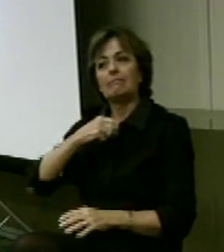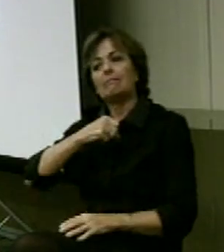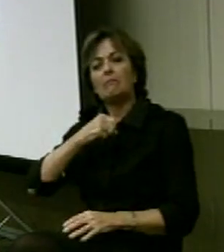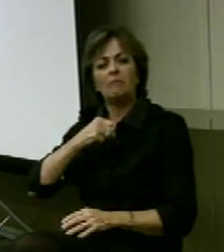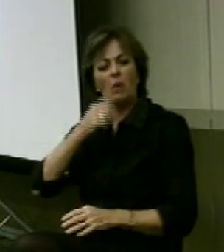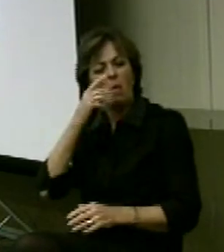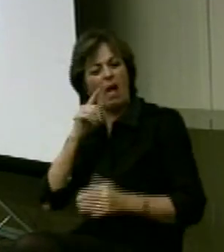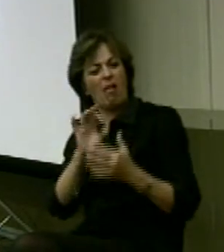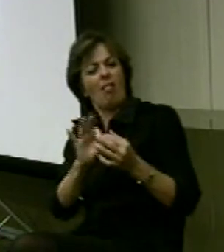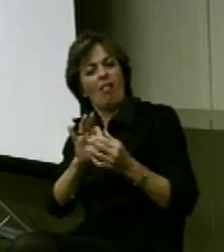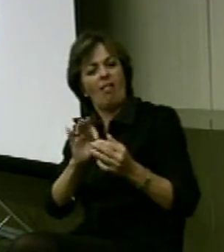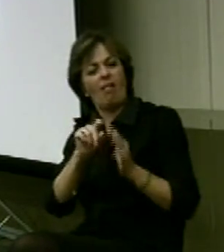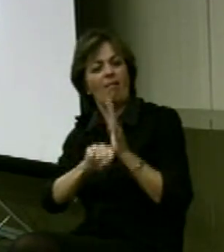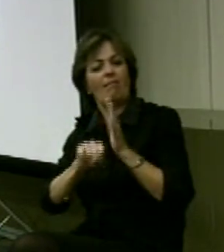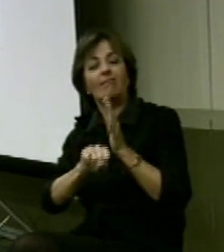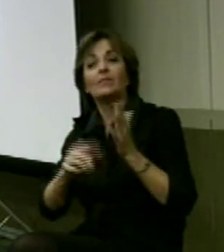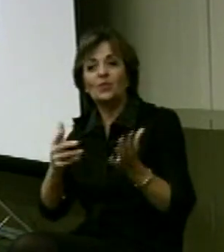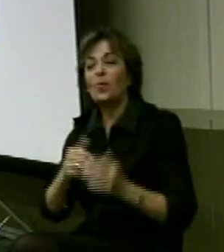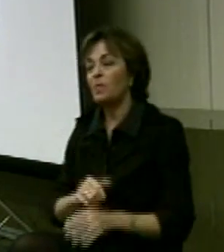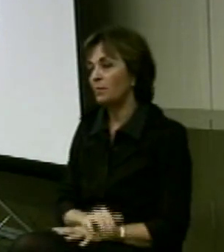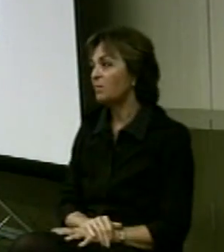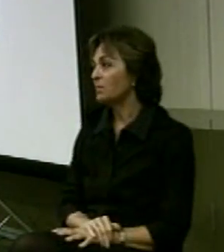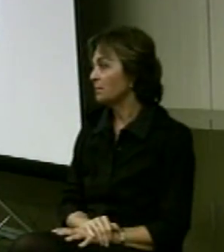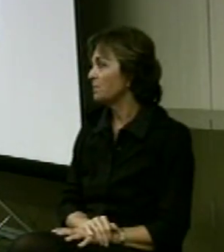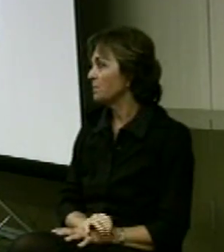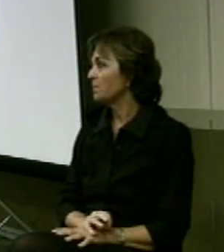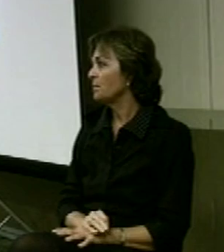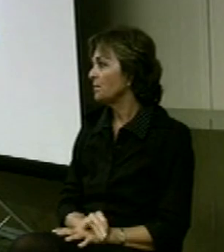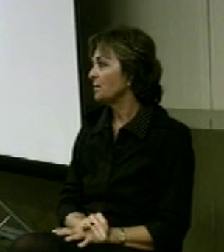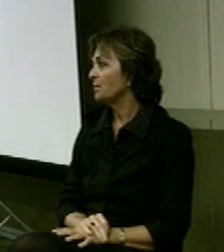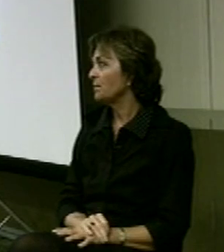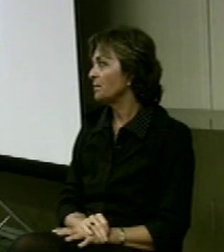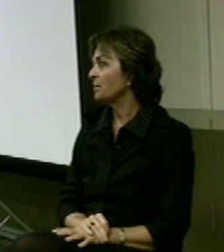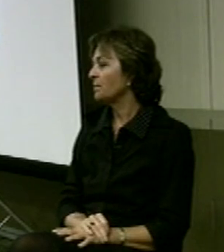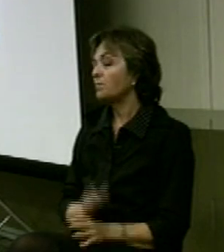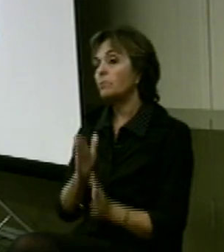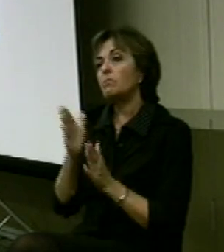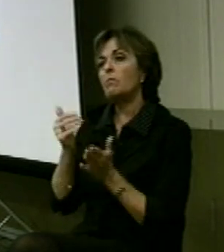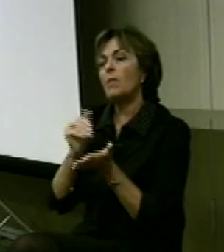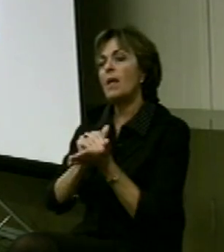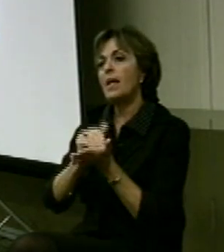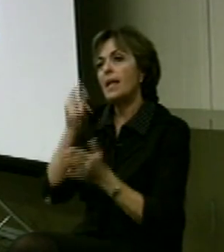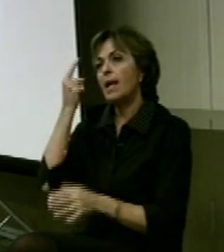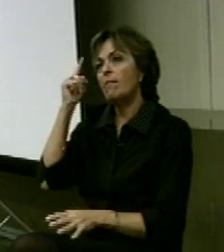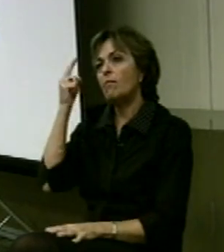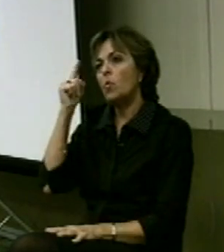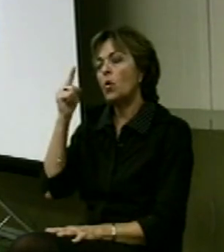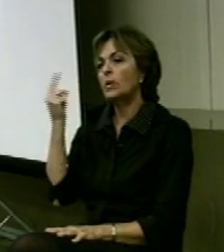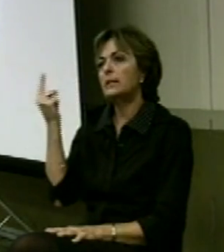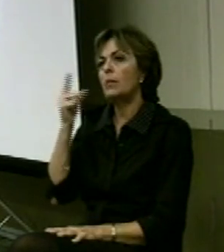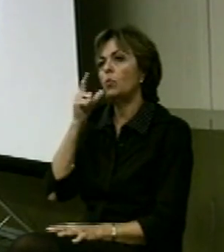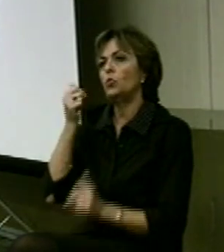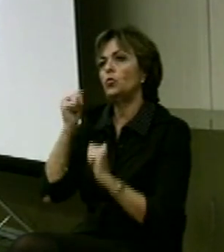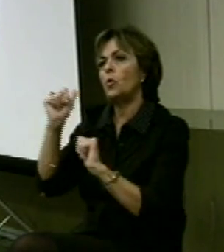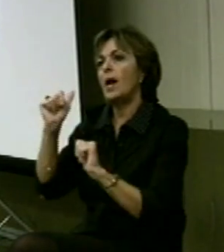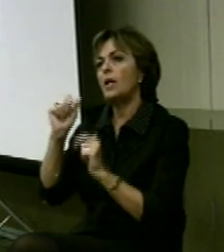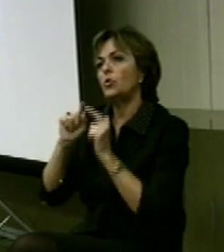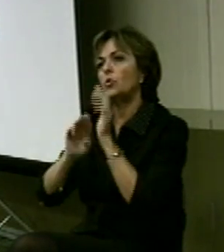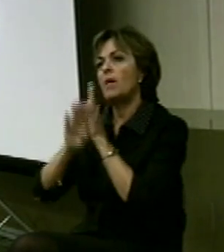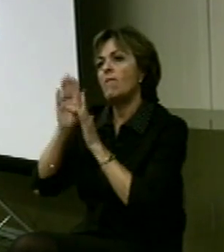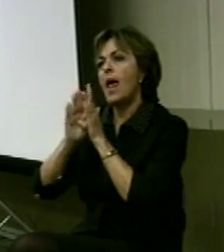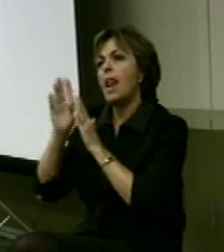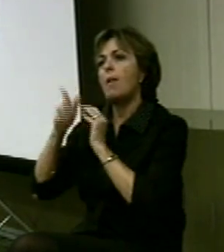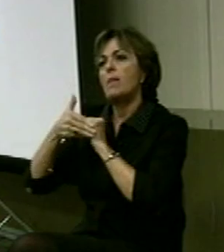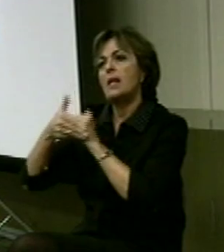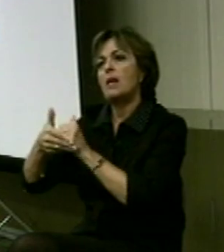is my kid, why are you saying they're bad? So, okay. And then again, as someone who's